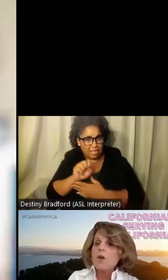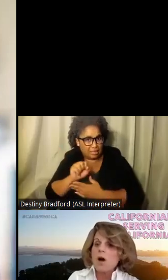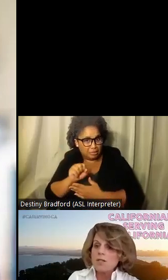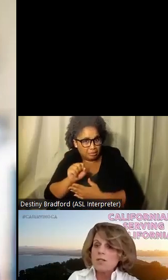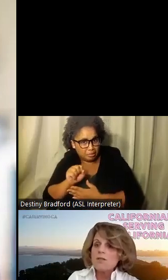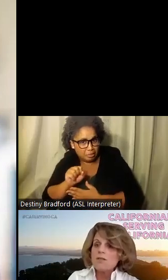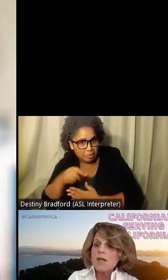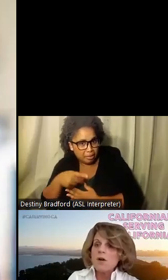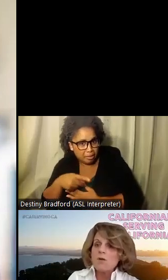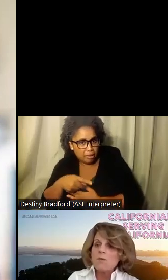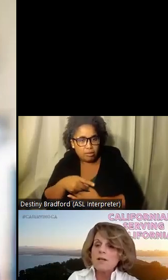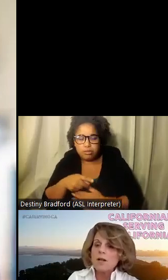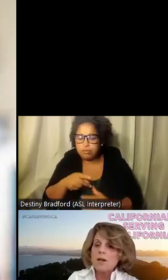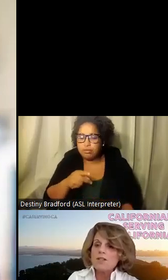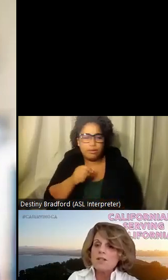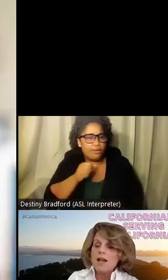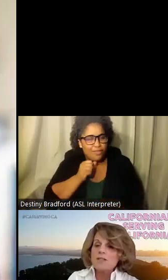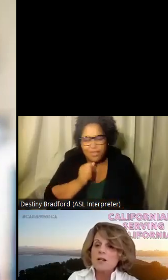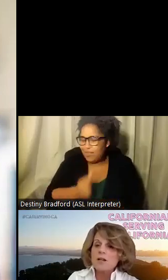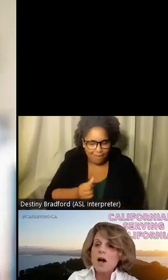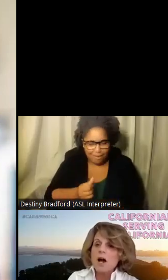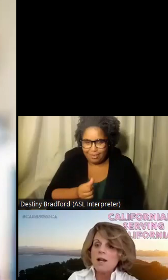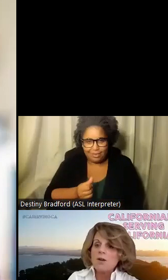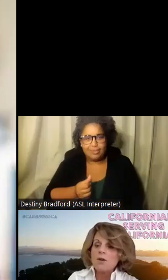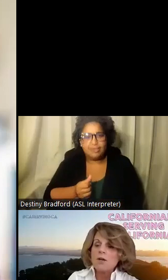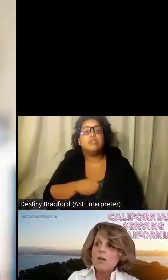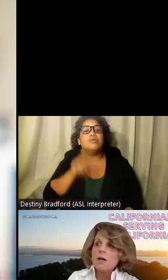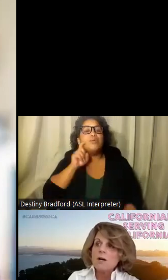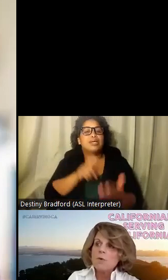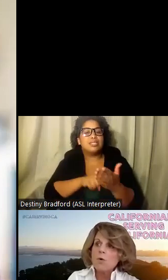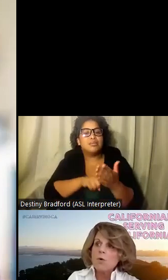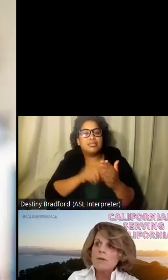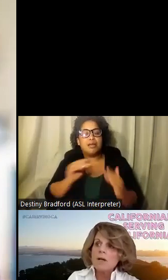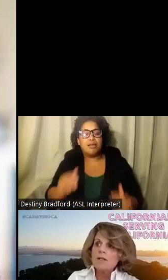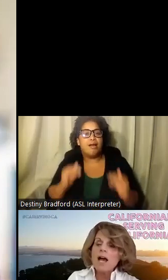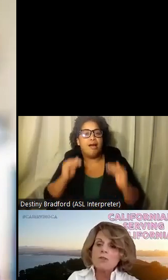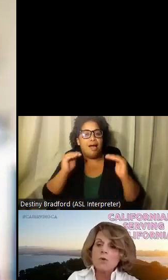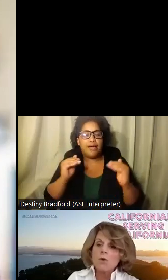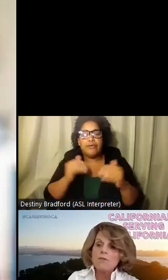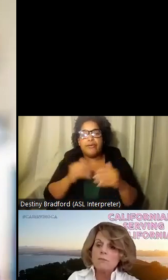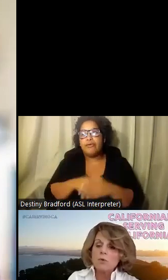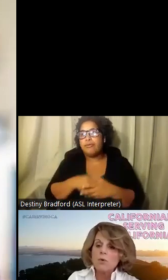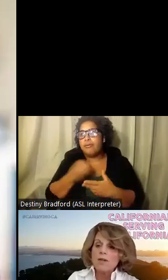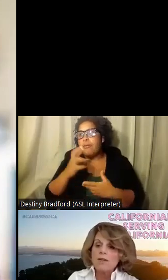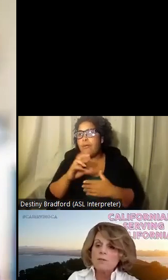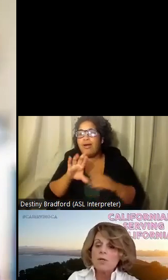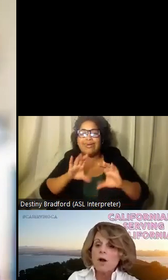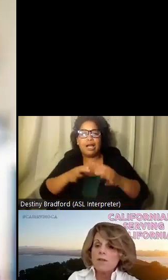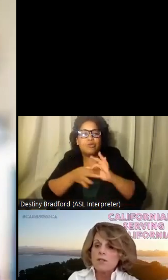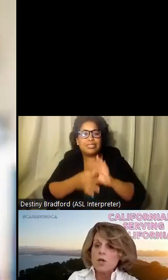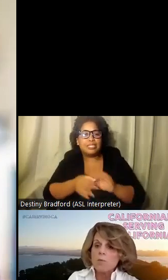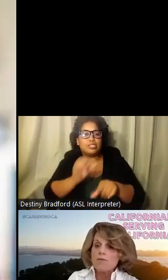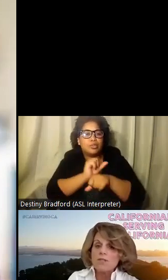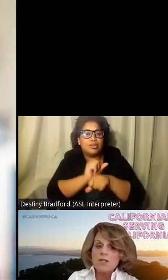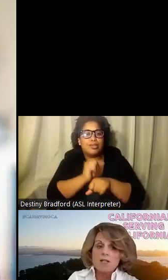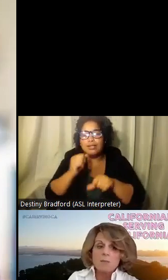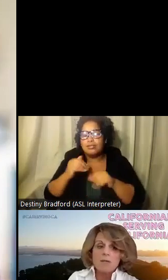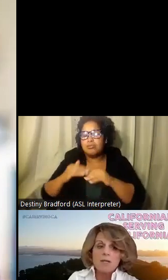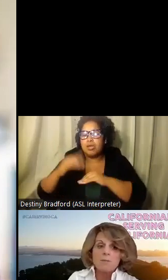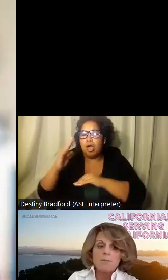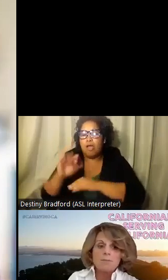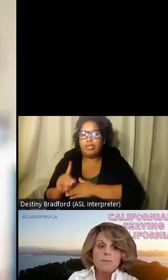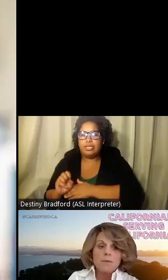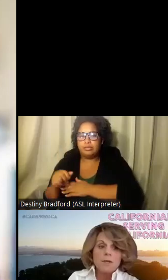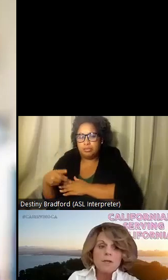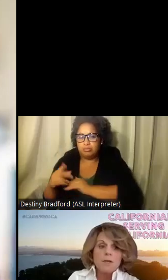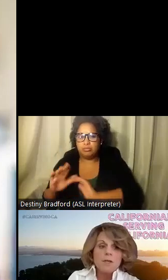and they're not. They are recognized as a higher or a category of employee that's beyond the scope of the